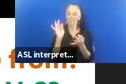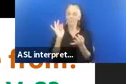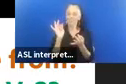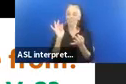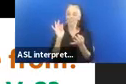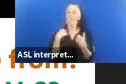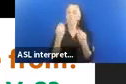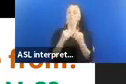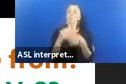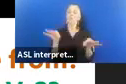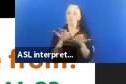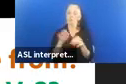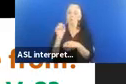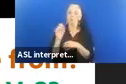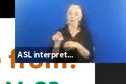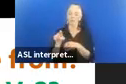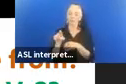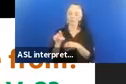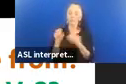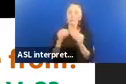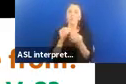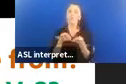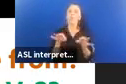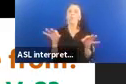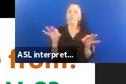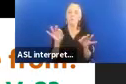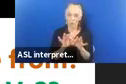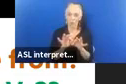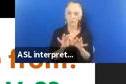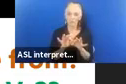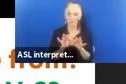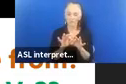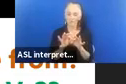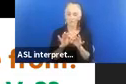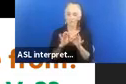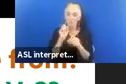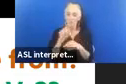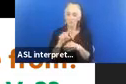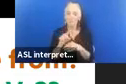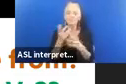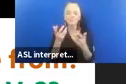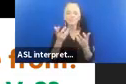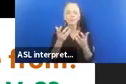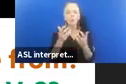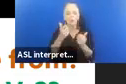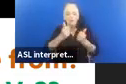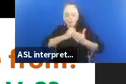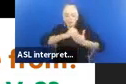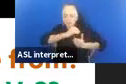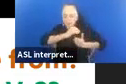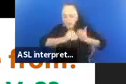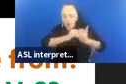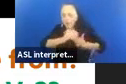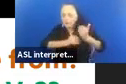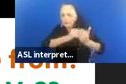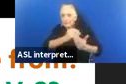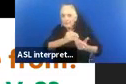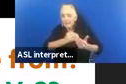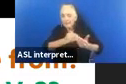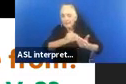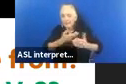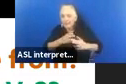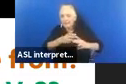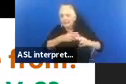important question, the more important line of inquiry, which is, what are the processes that create sites